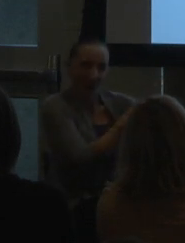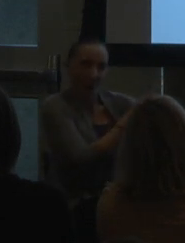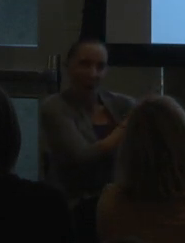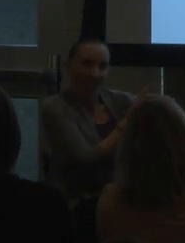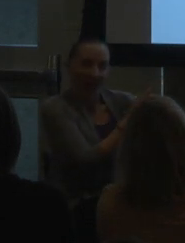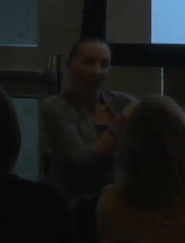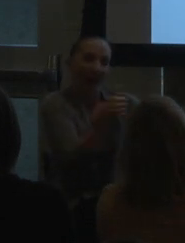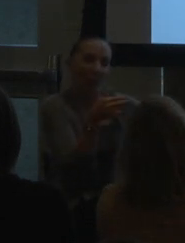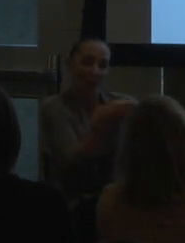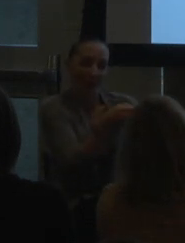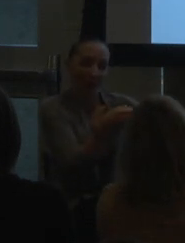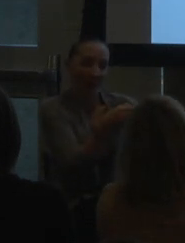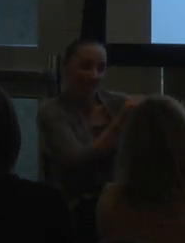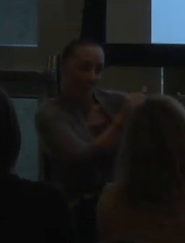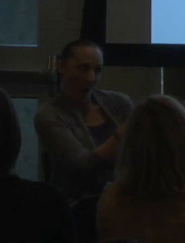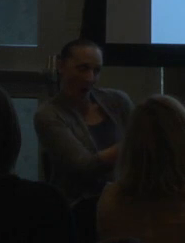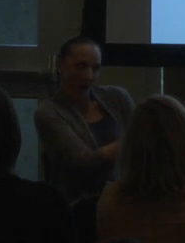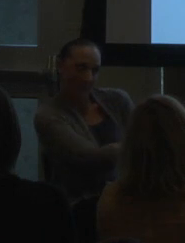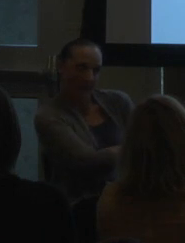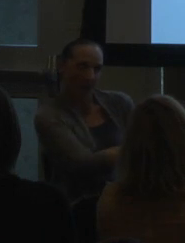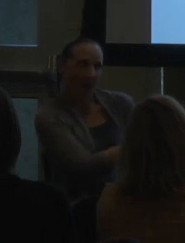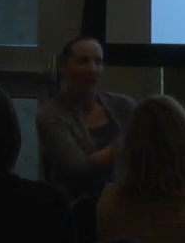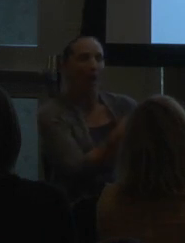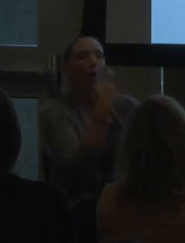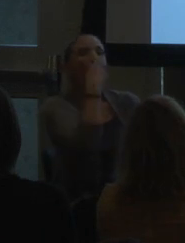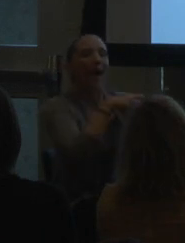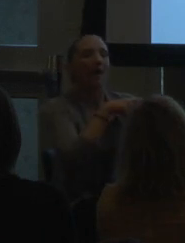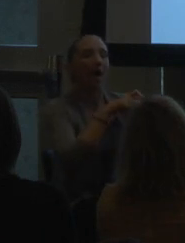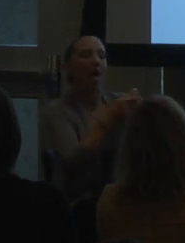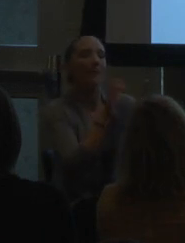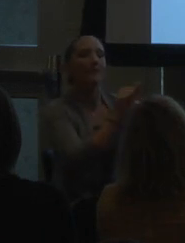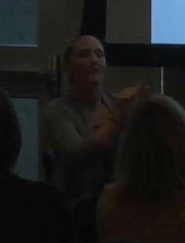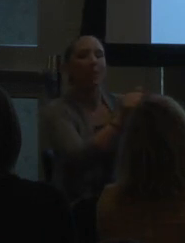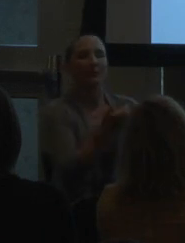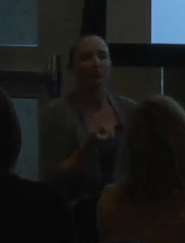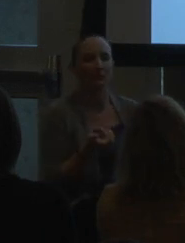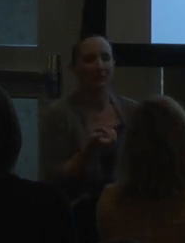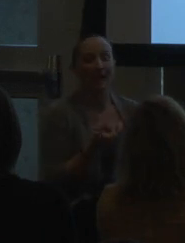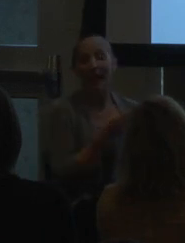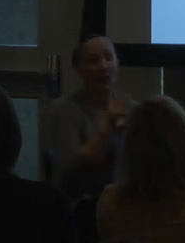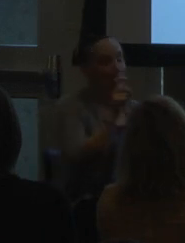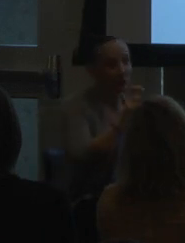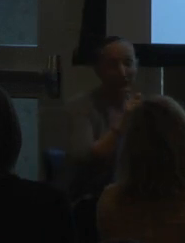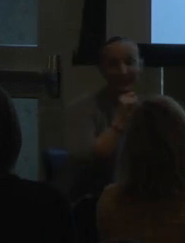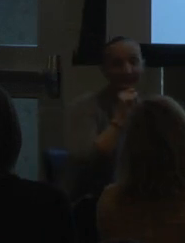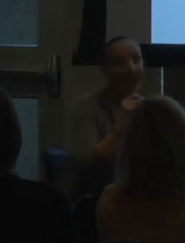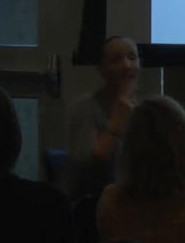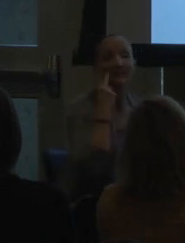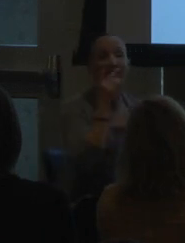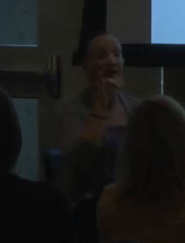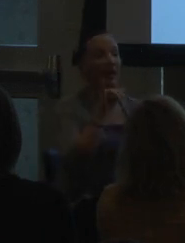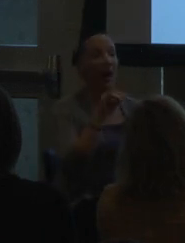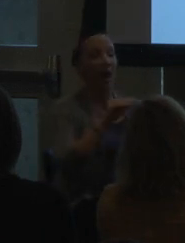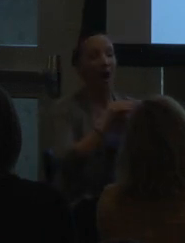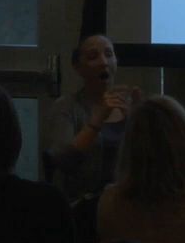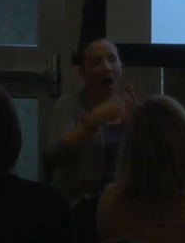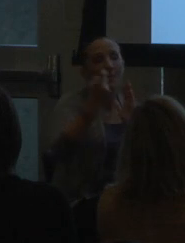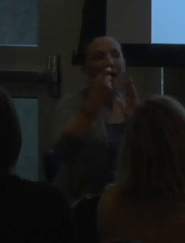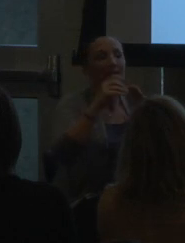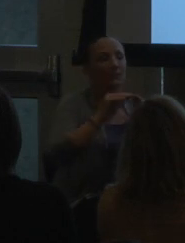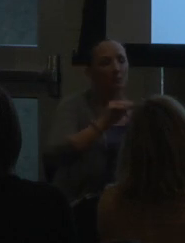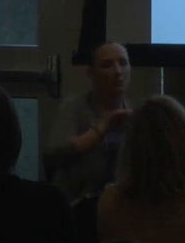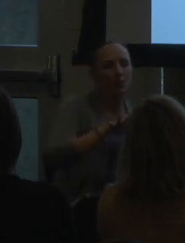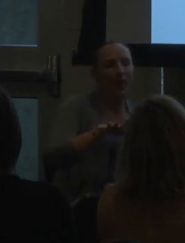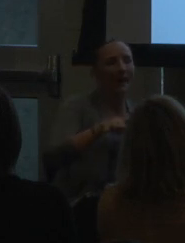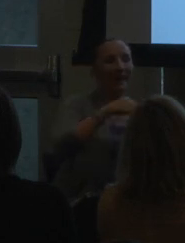related in form in ASL, that they recognize the manipulation. And we shouldn't see this automatic spreading activation